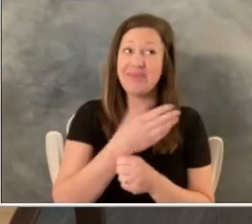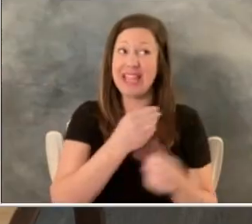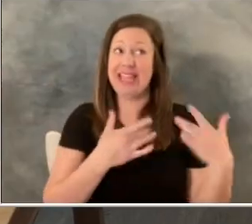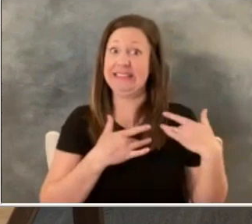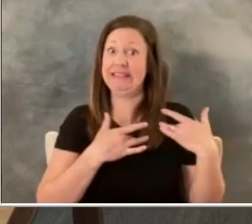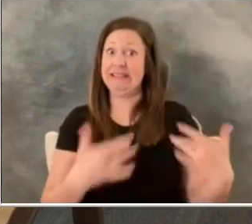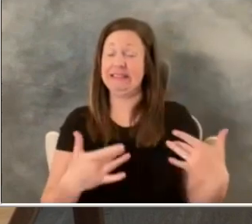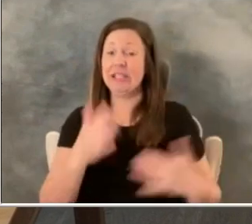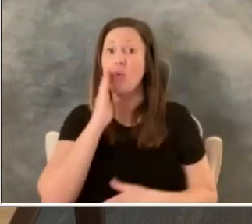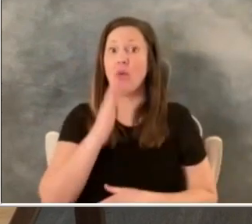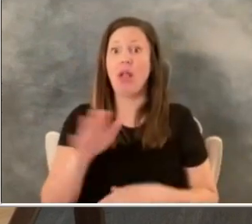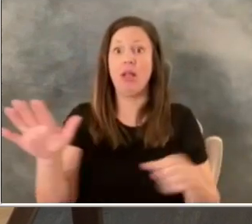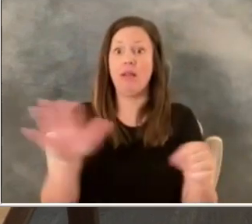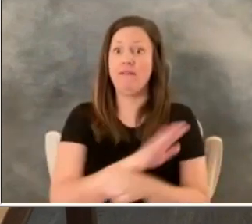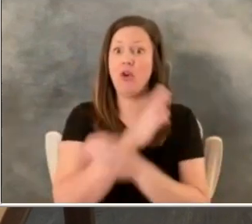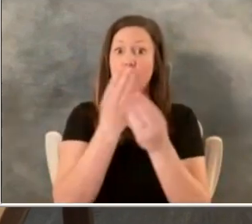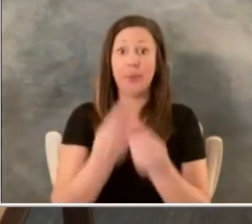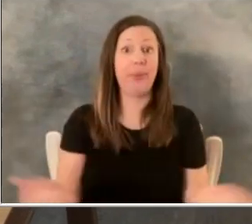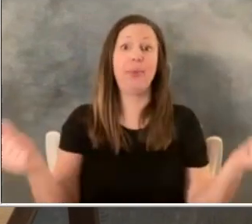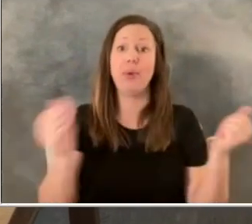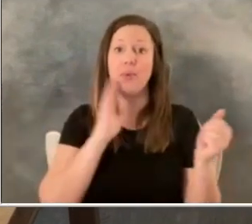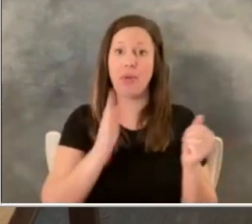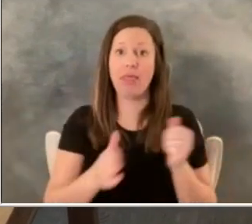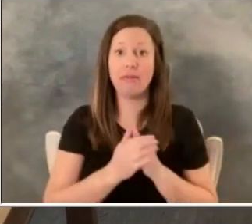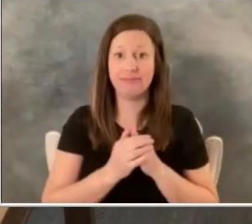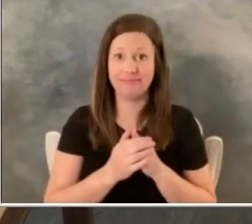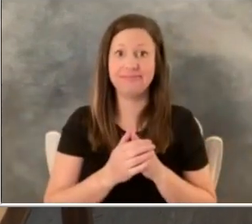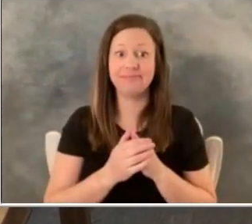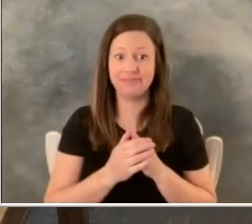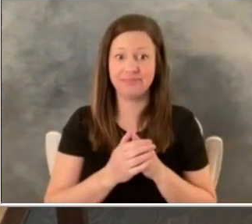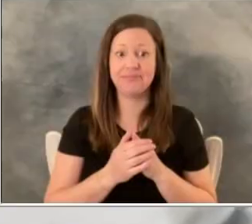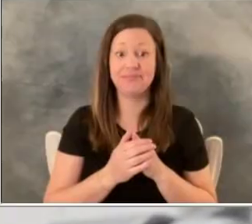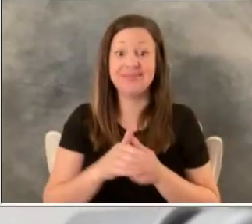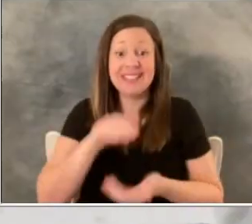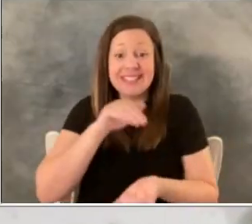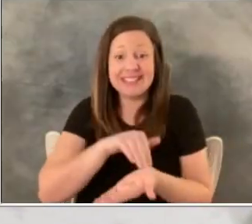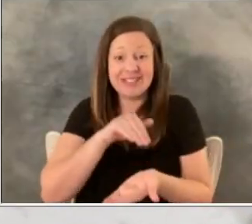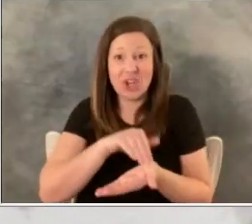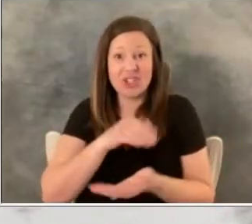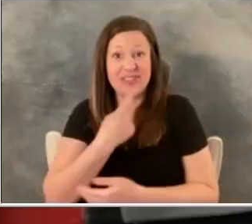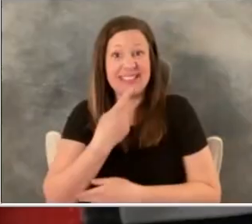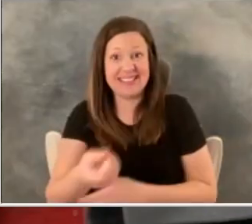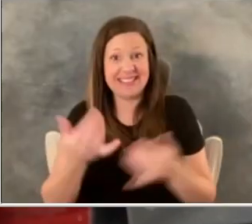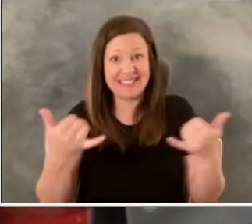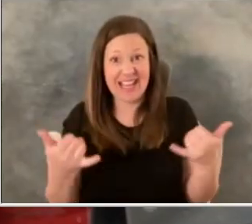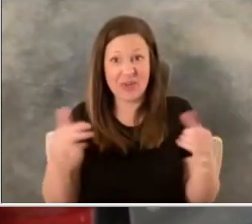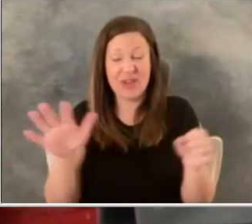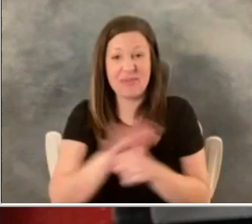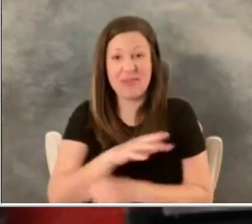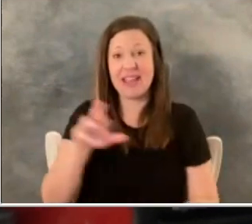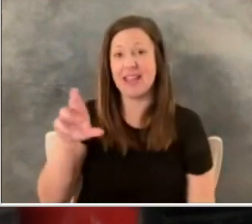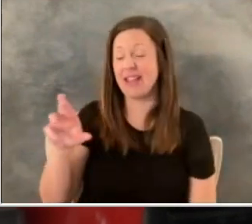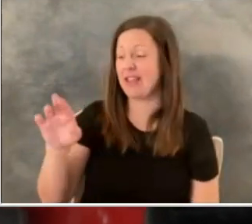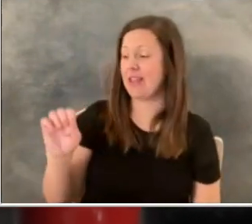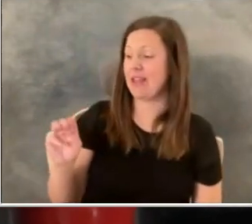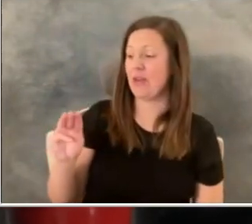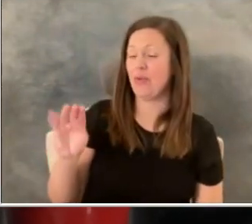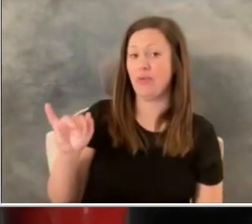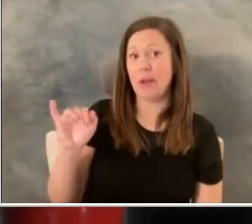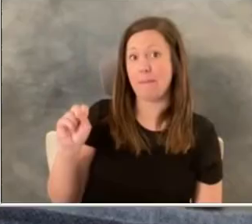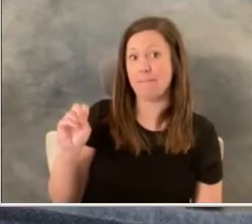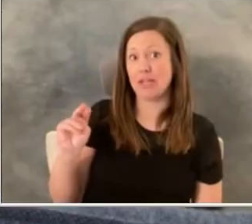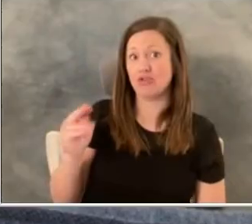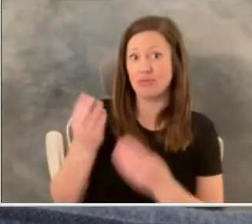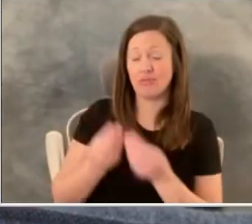remission. Which is where Dr. Corum considers Yuri to be living. That word, remission, brings the